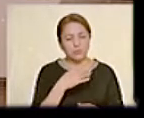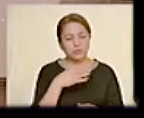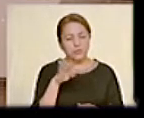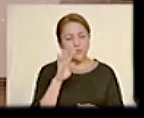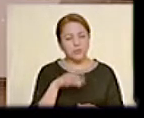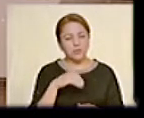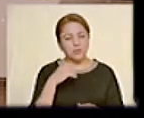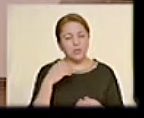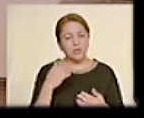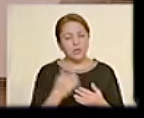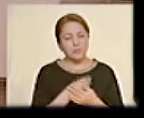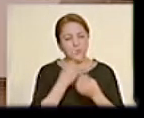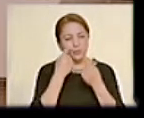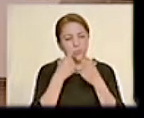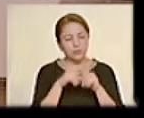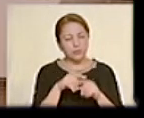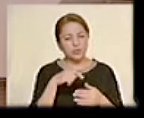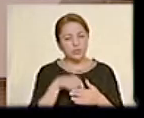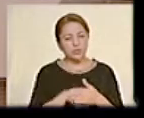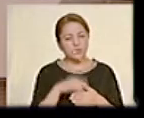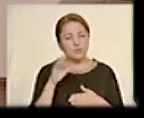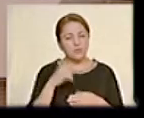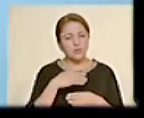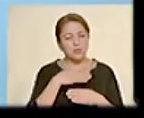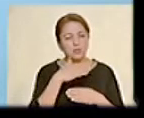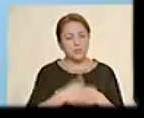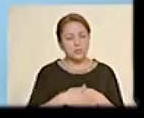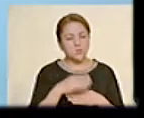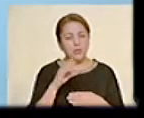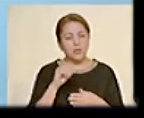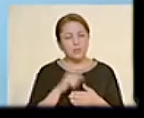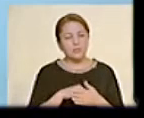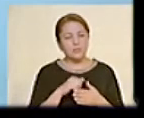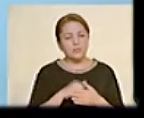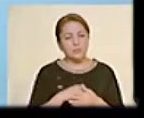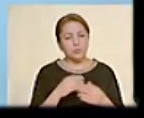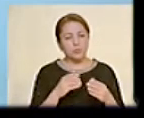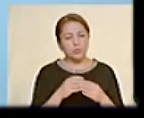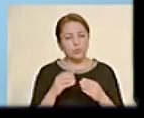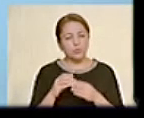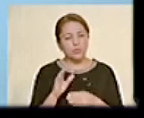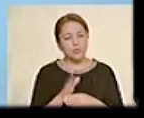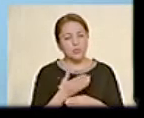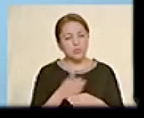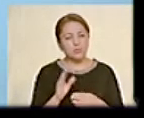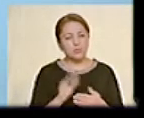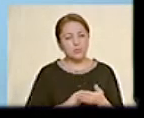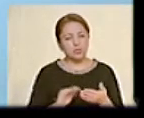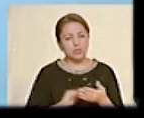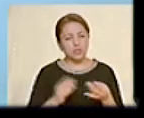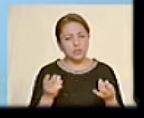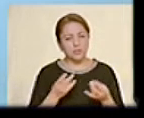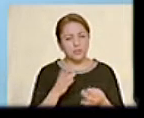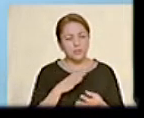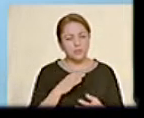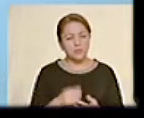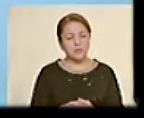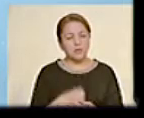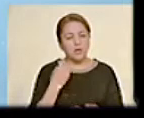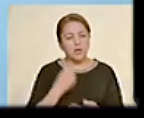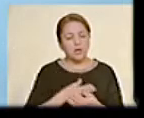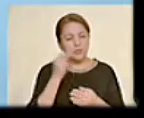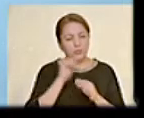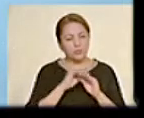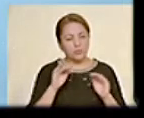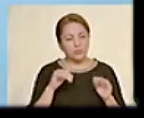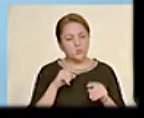axborot texnologiyalarini ichki va tashqi omillarini guruhlarga ajratib yozishingiz kerak edi. Aziz o'quvchilar,